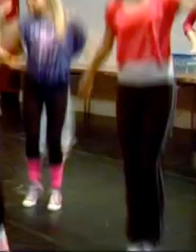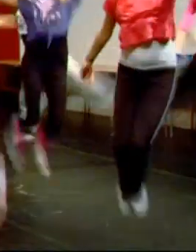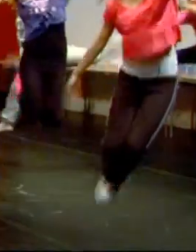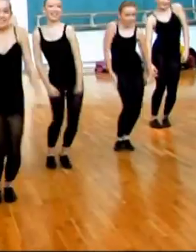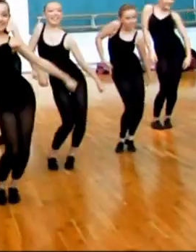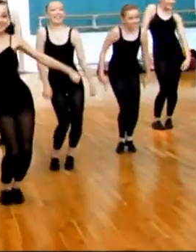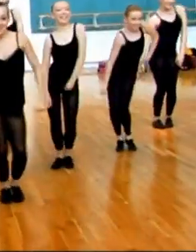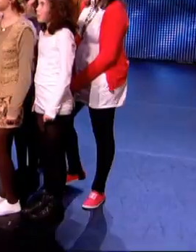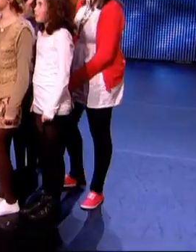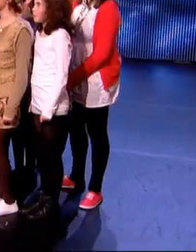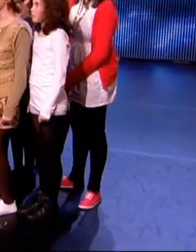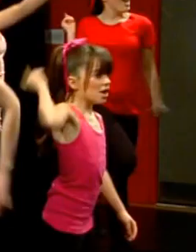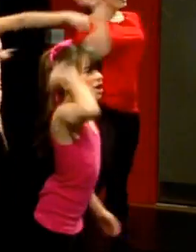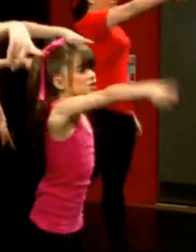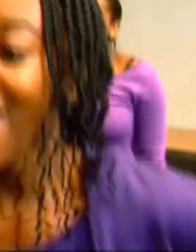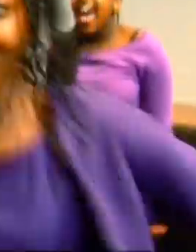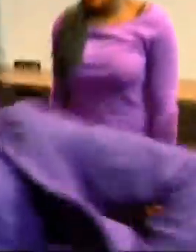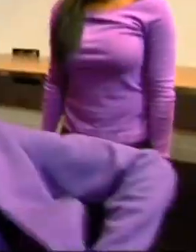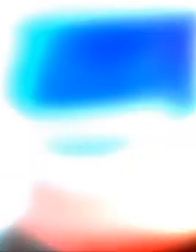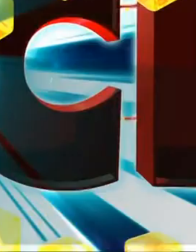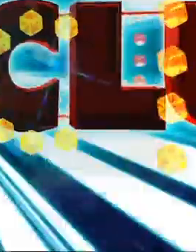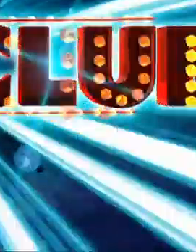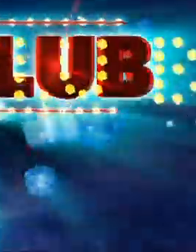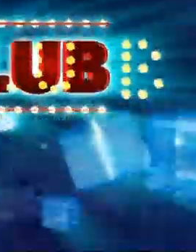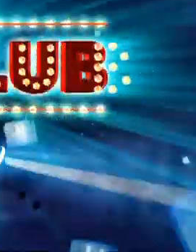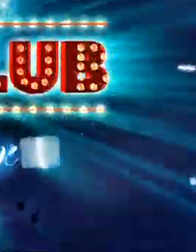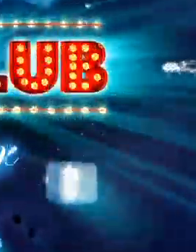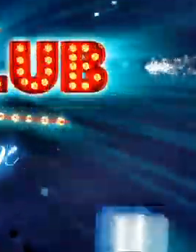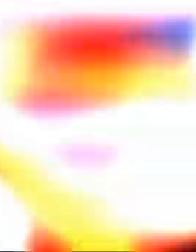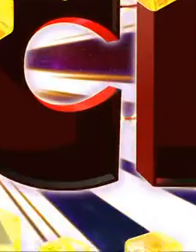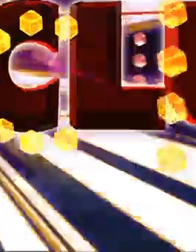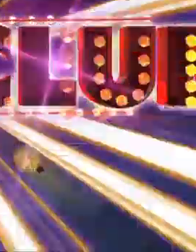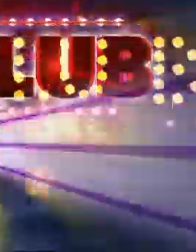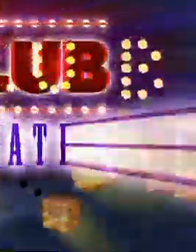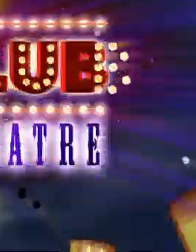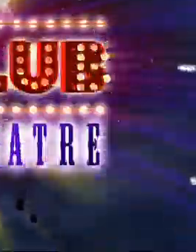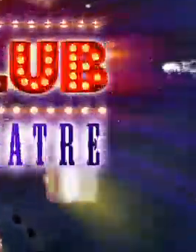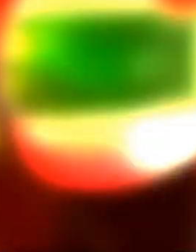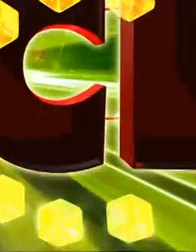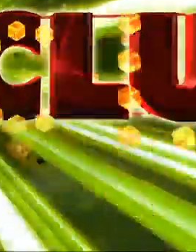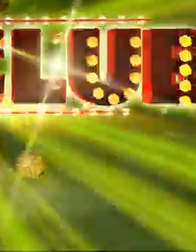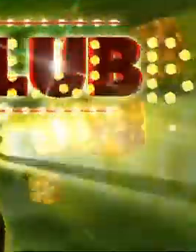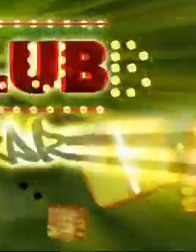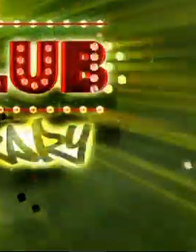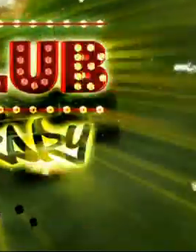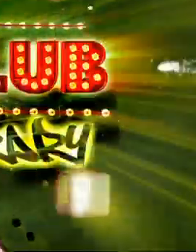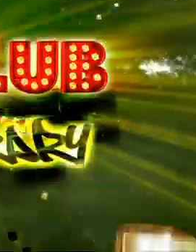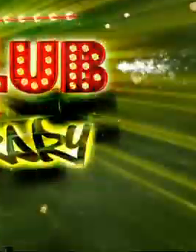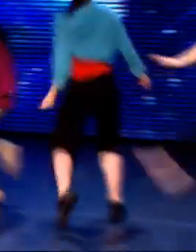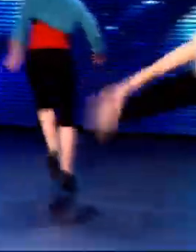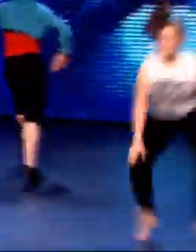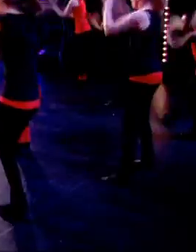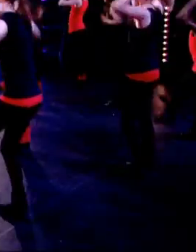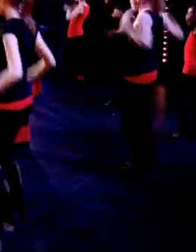performing group. We've auditioned thousands to find the best choir, musical theatre and contemporary